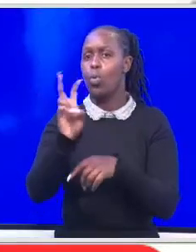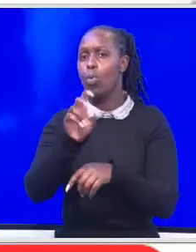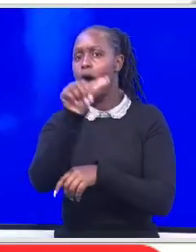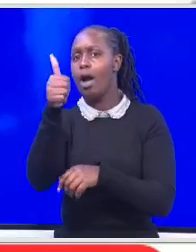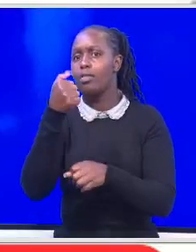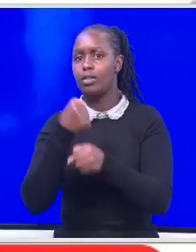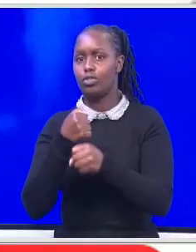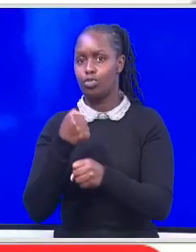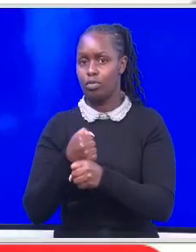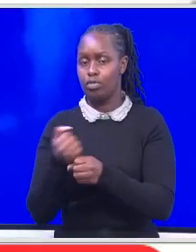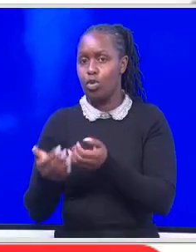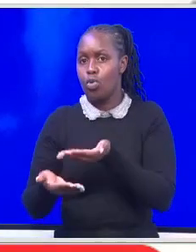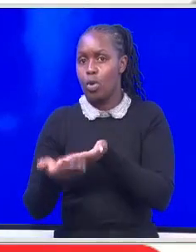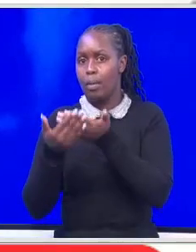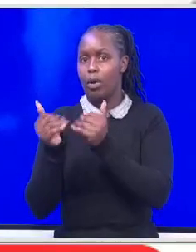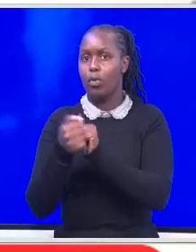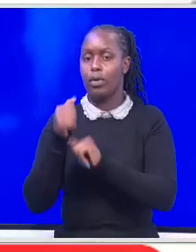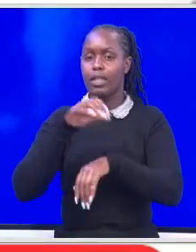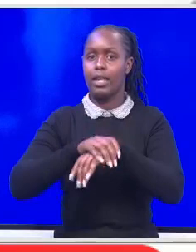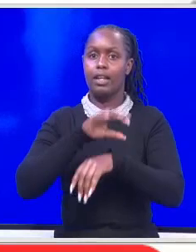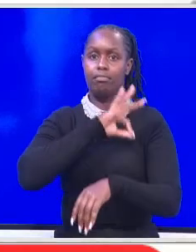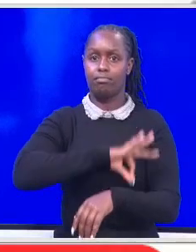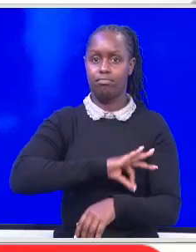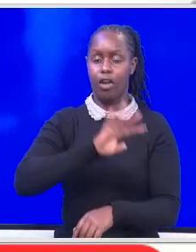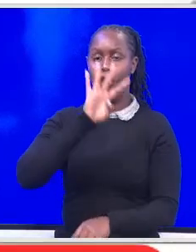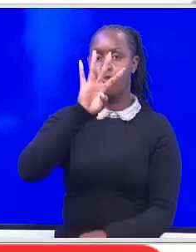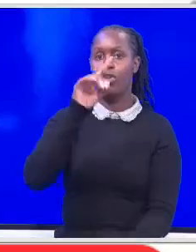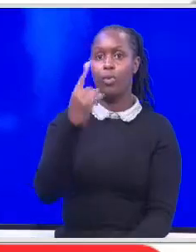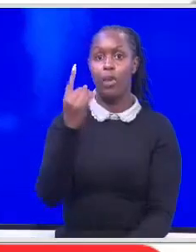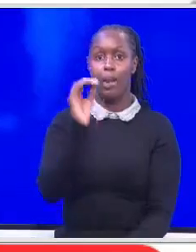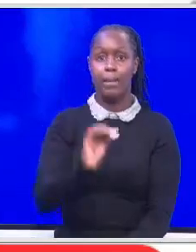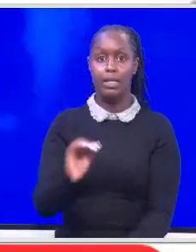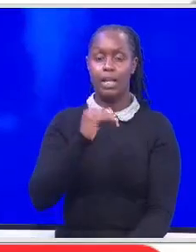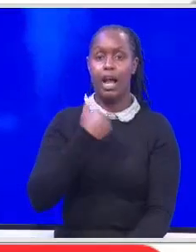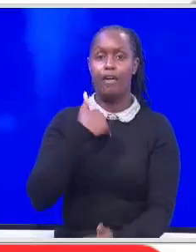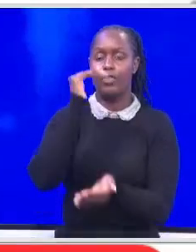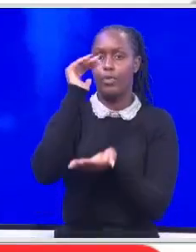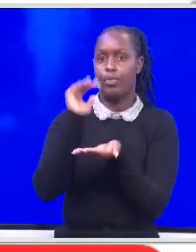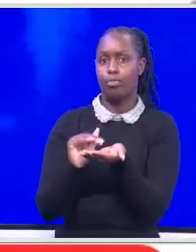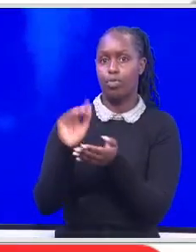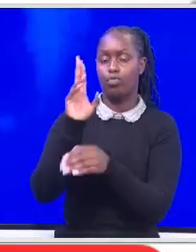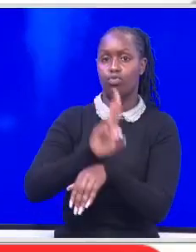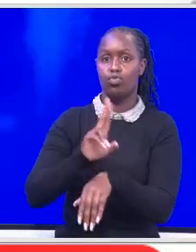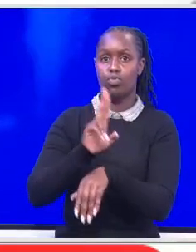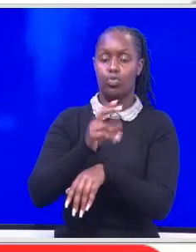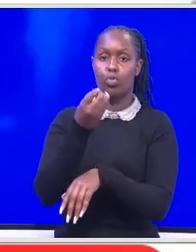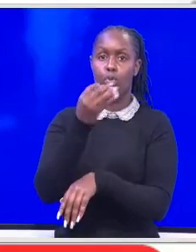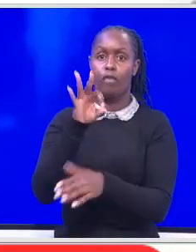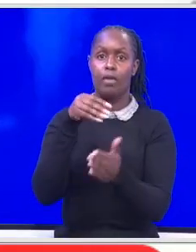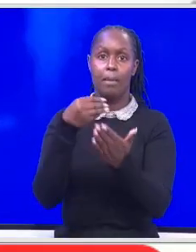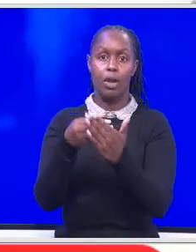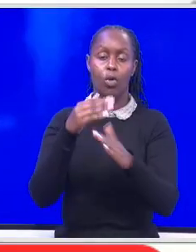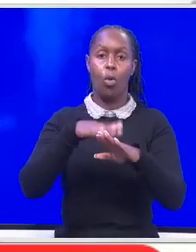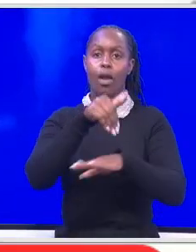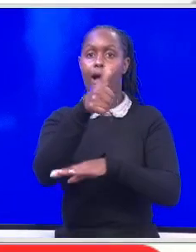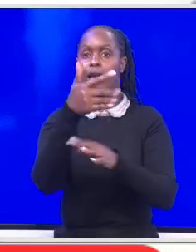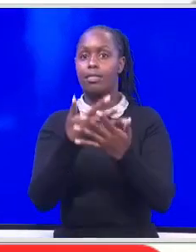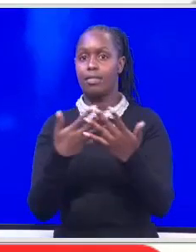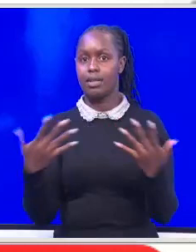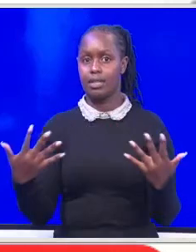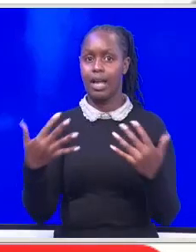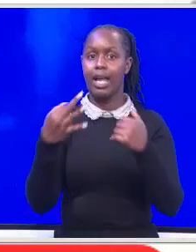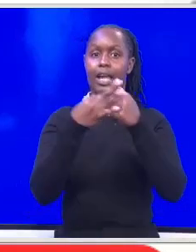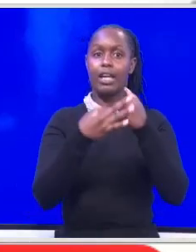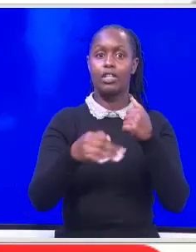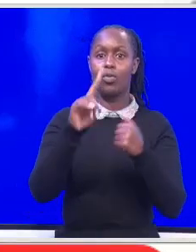income. Another 41% have reduced the expenditure on non-essentials, while 18% have taken